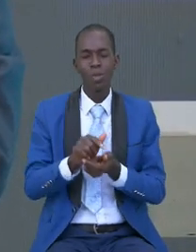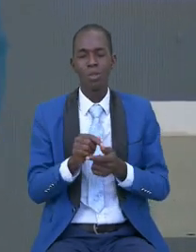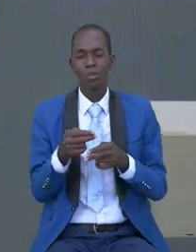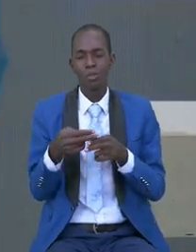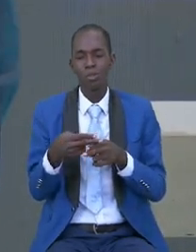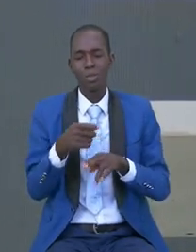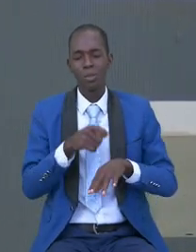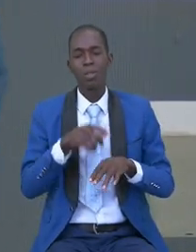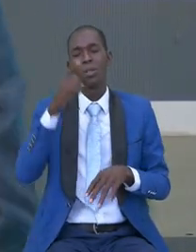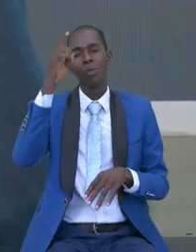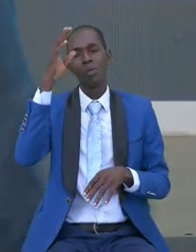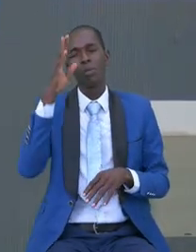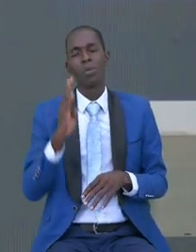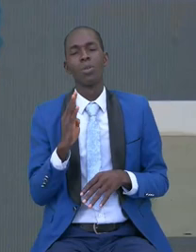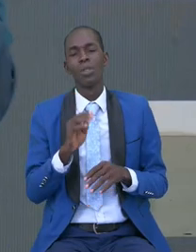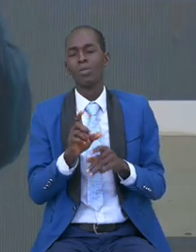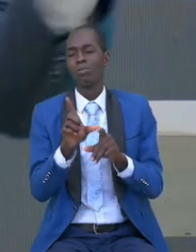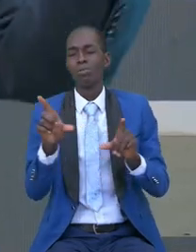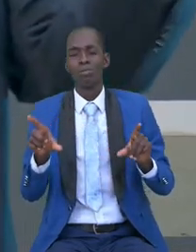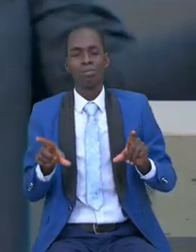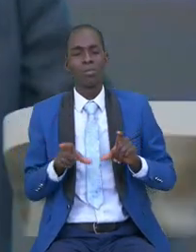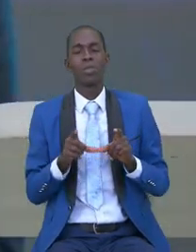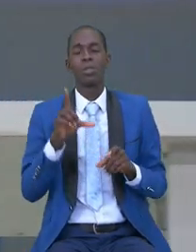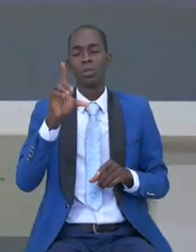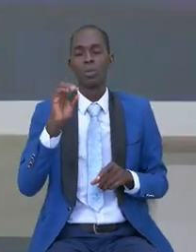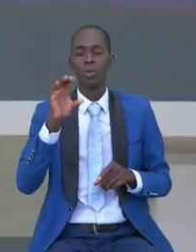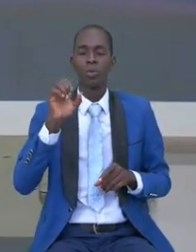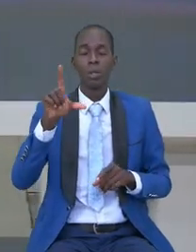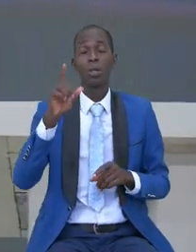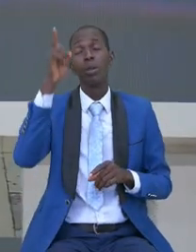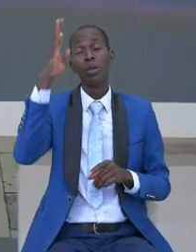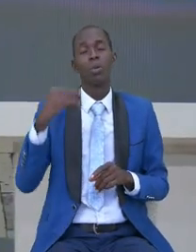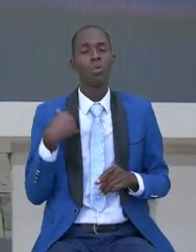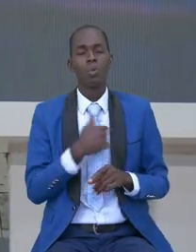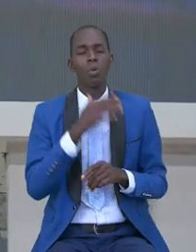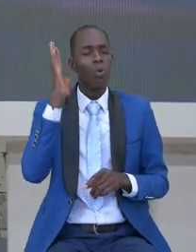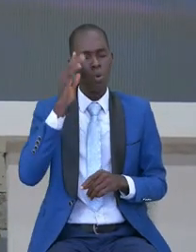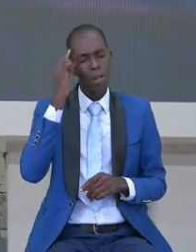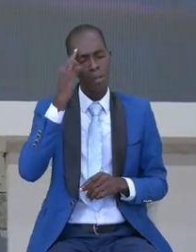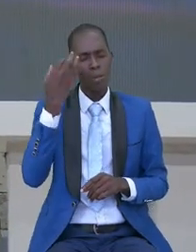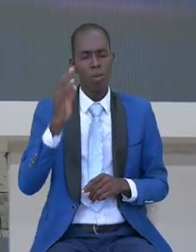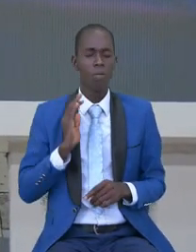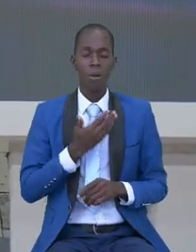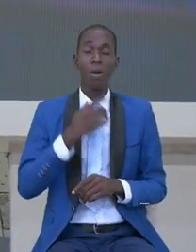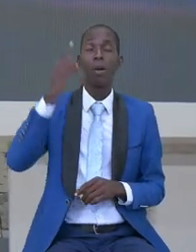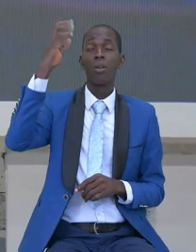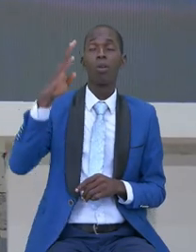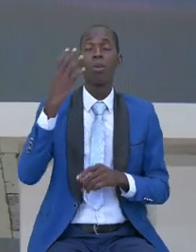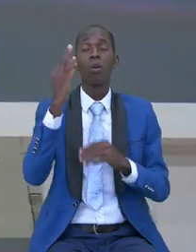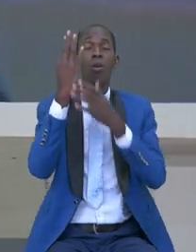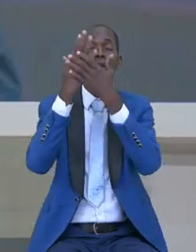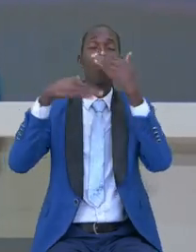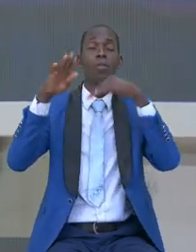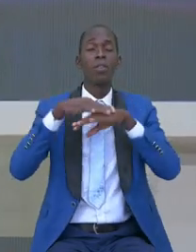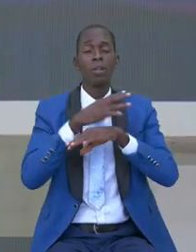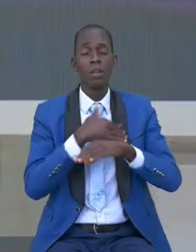God, localized God. We'll think of our God, the God of heaven and the God of earth. And